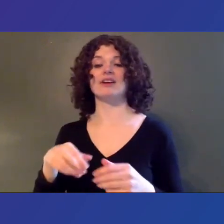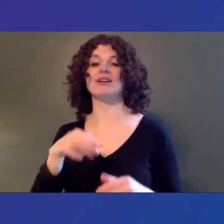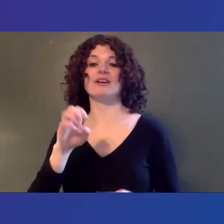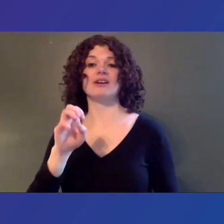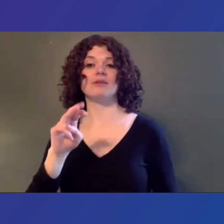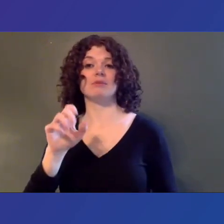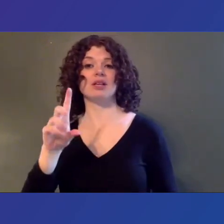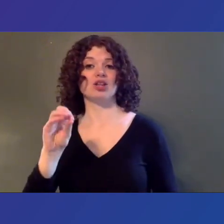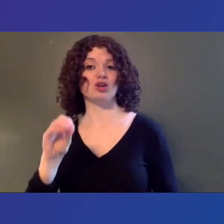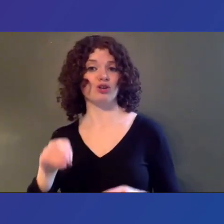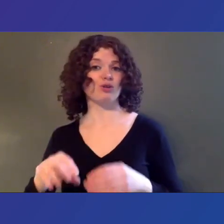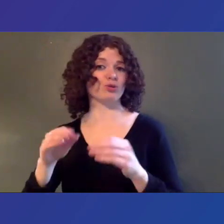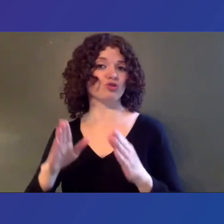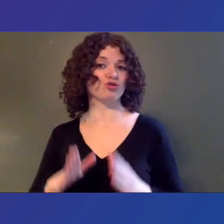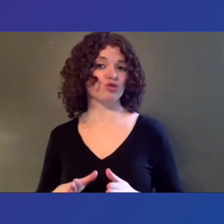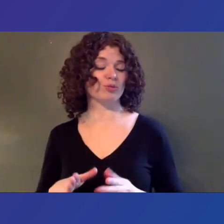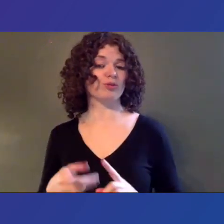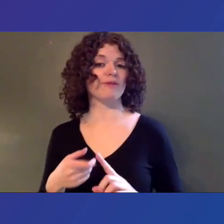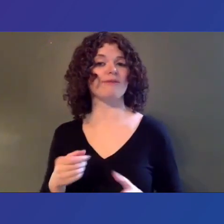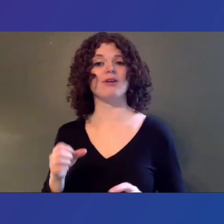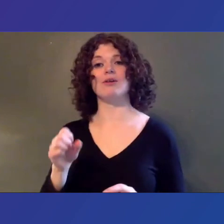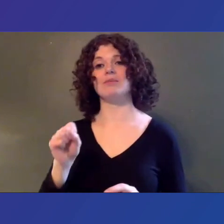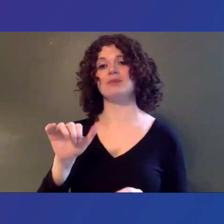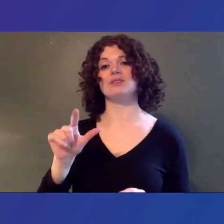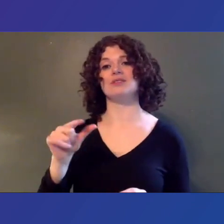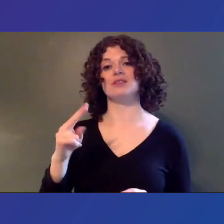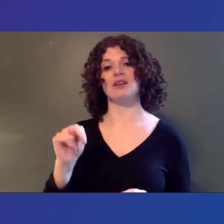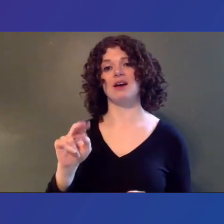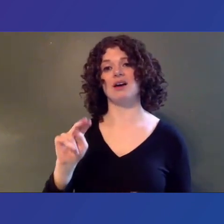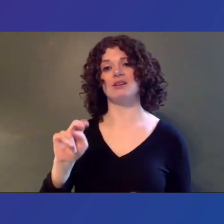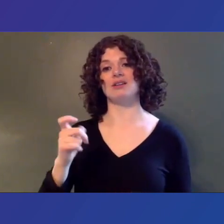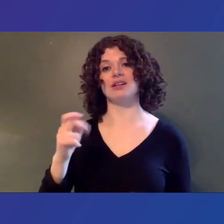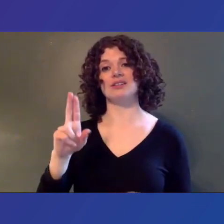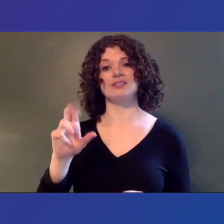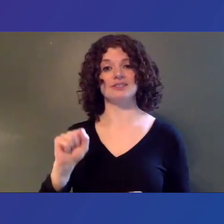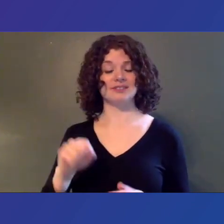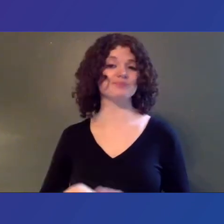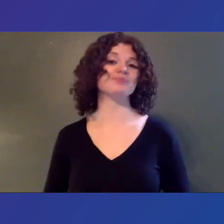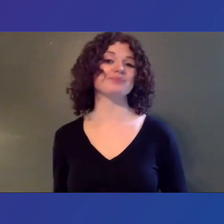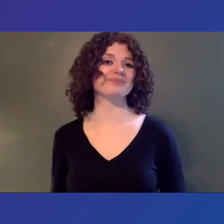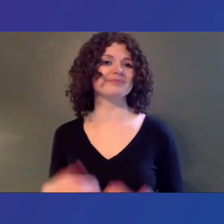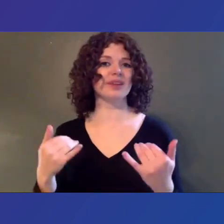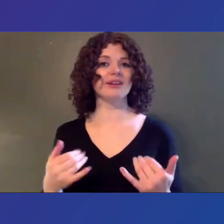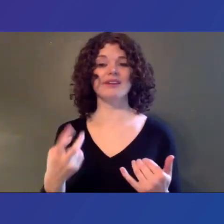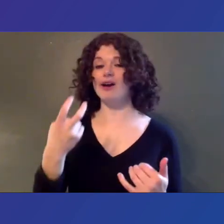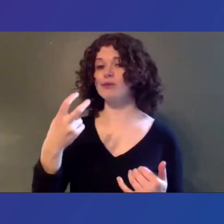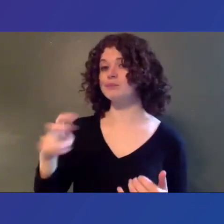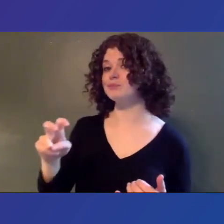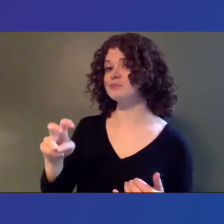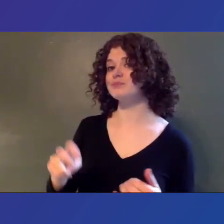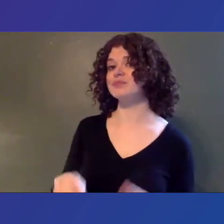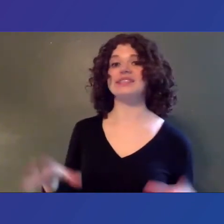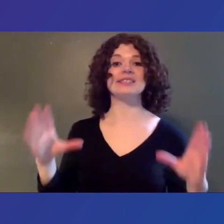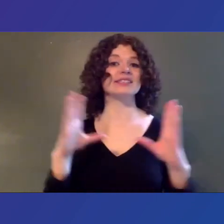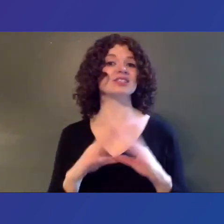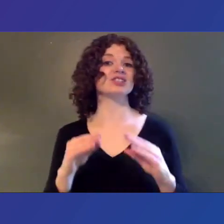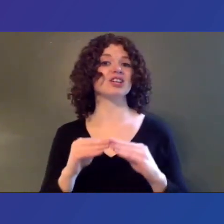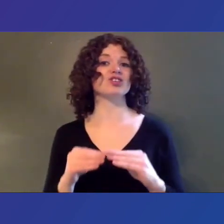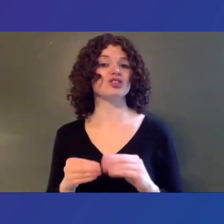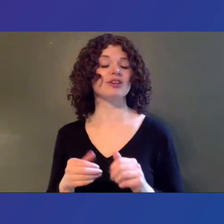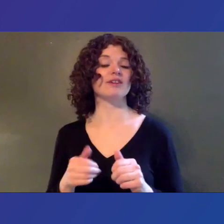Sign Nexus for their invaluable support. We are now heading over to the session follow-up chat in the community